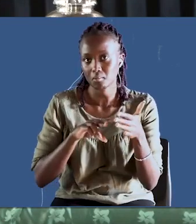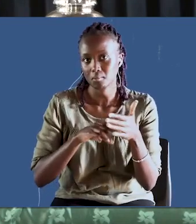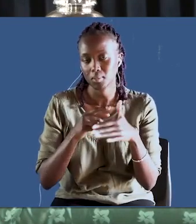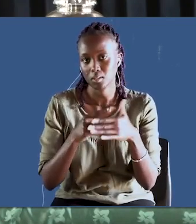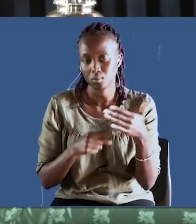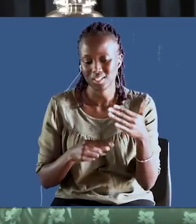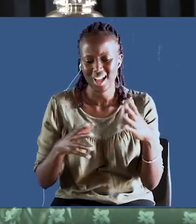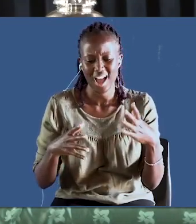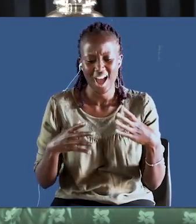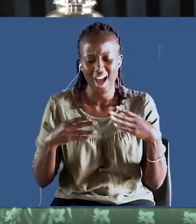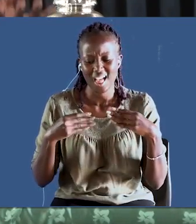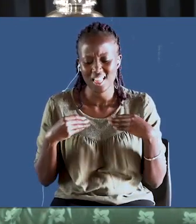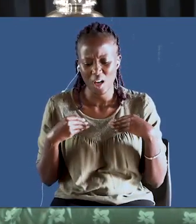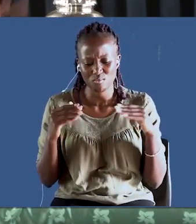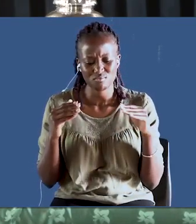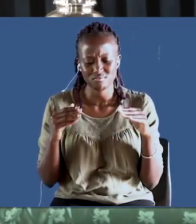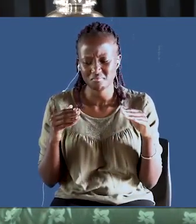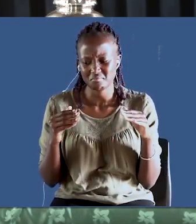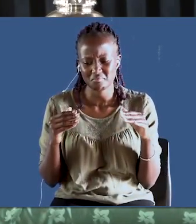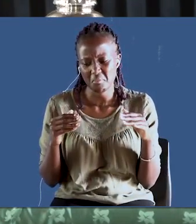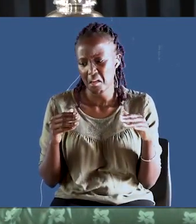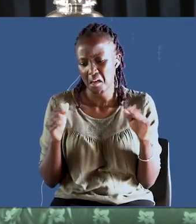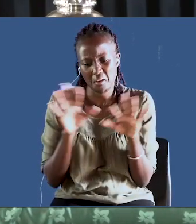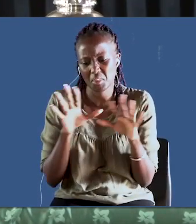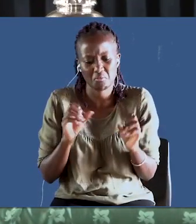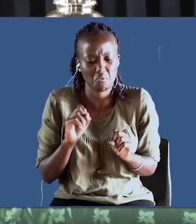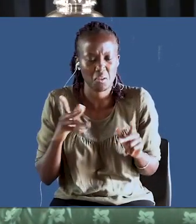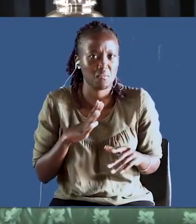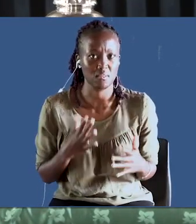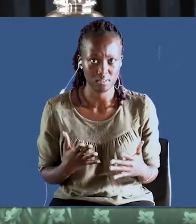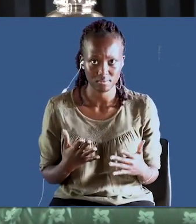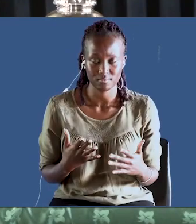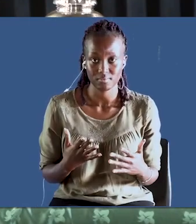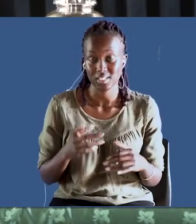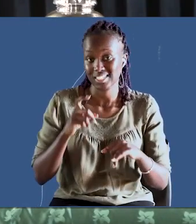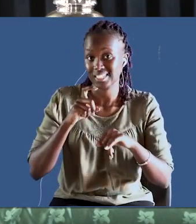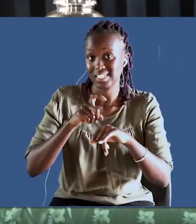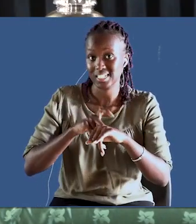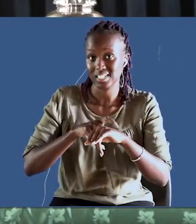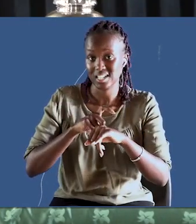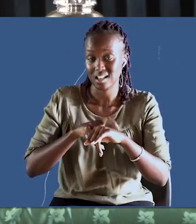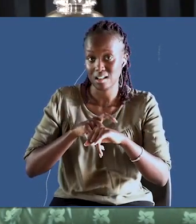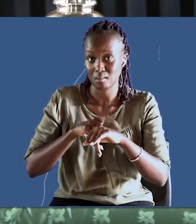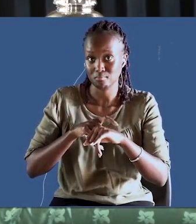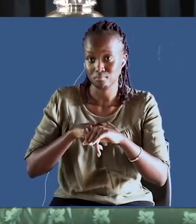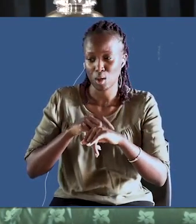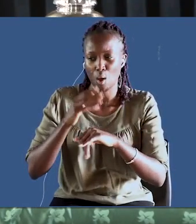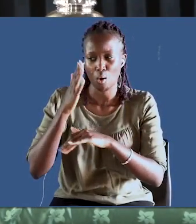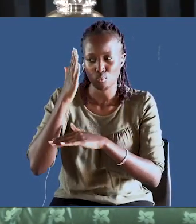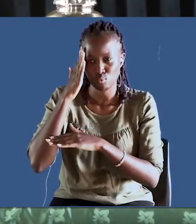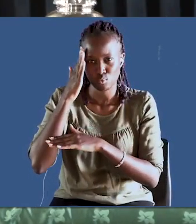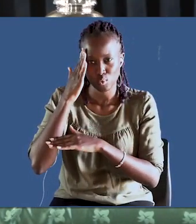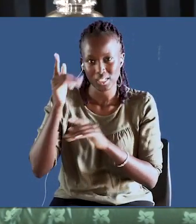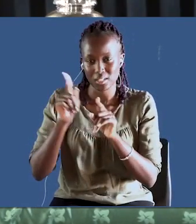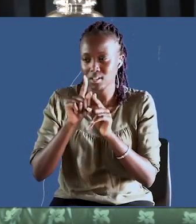means allowing everything to go, everything fits, when we fail to see and to hold